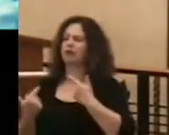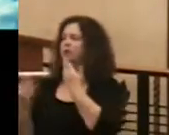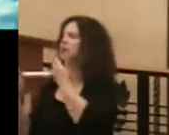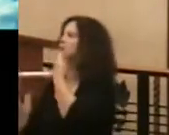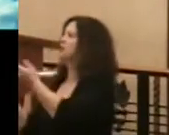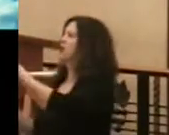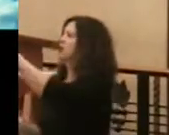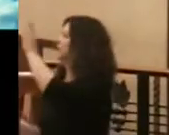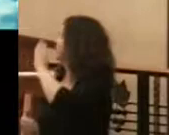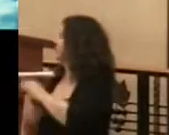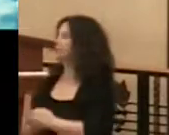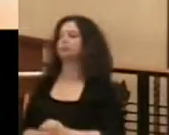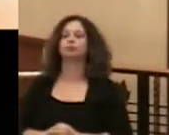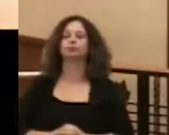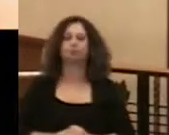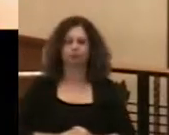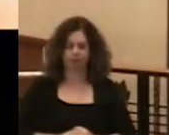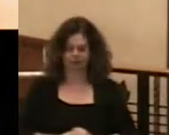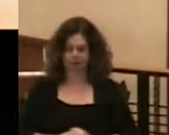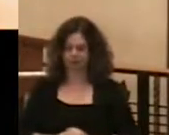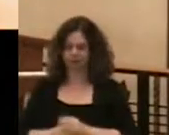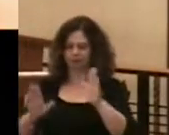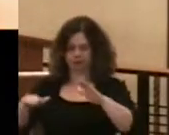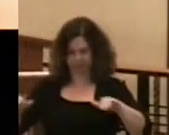Thanks be to God. Children are welcome for the children's word.